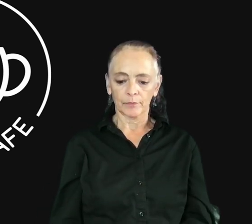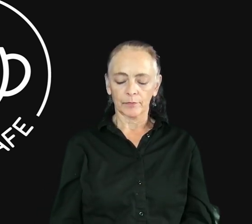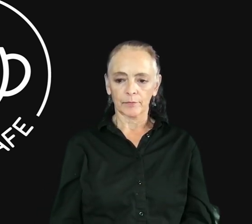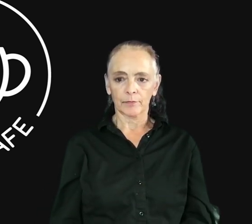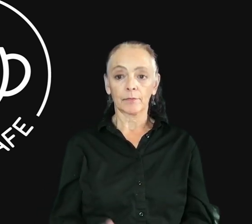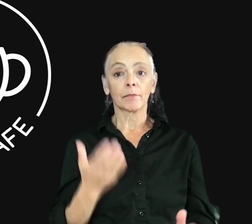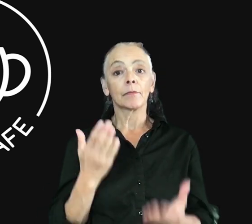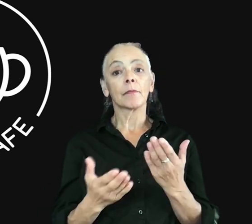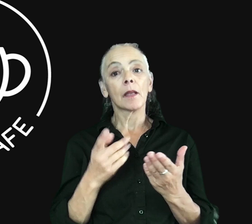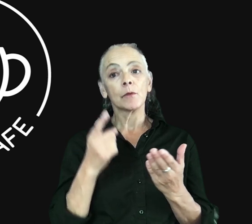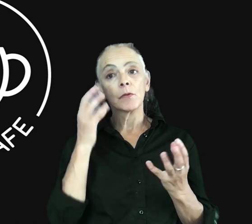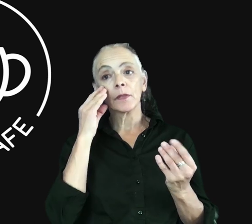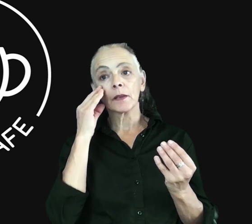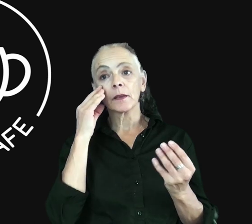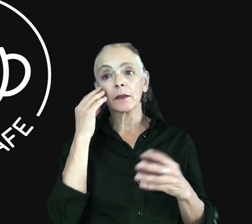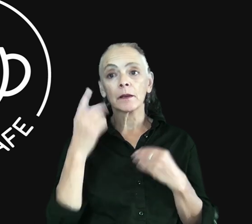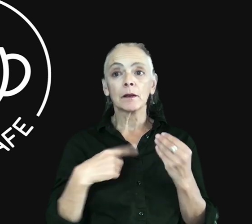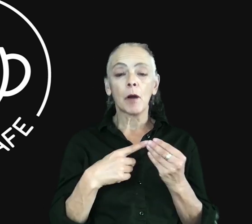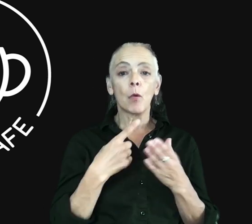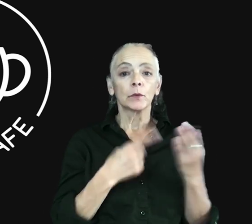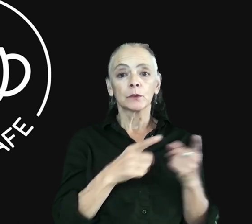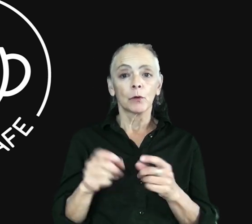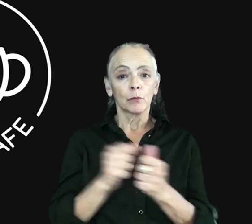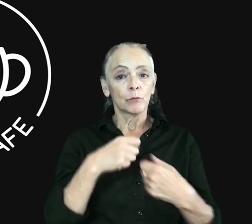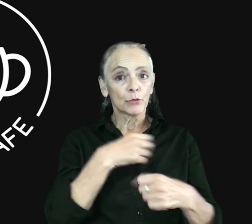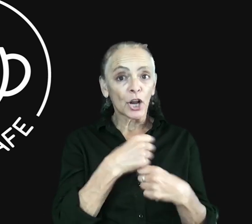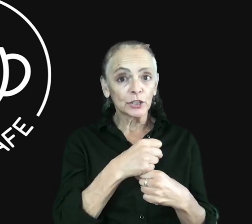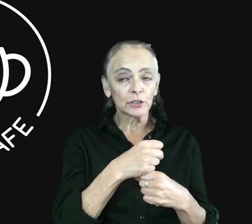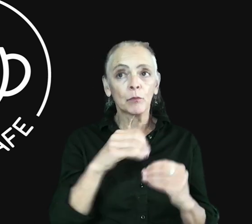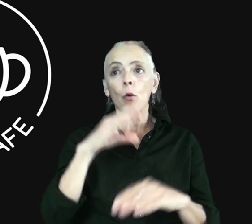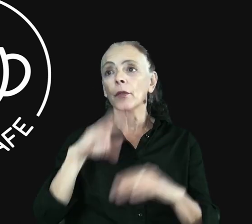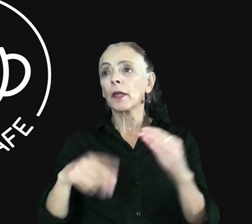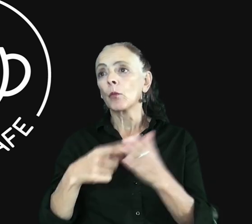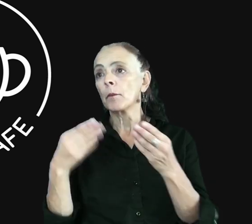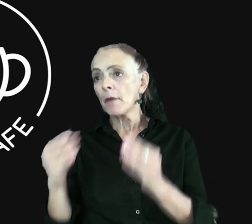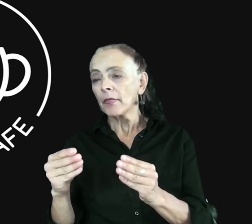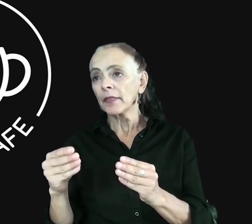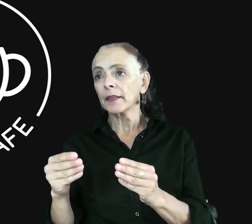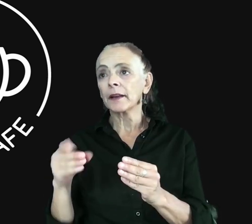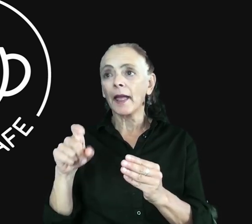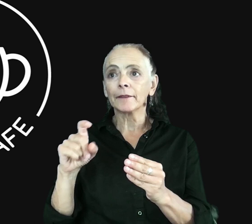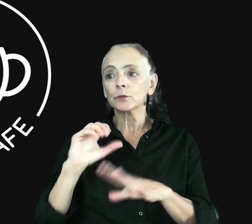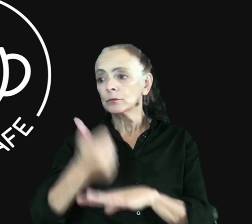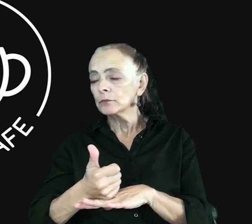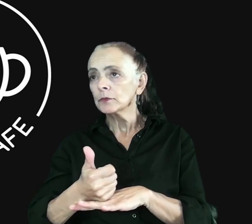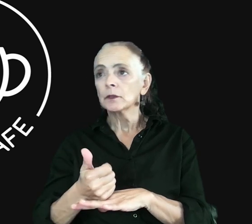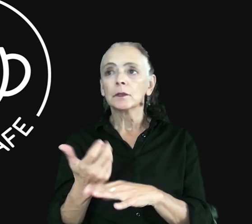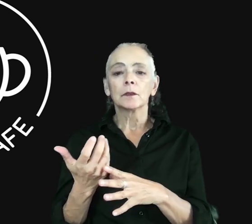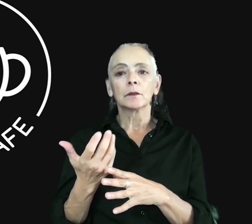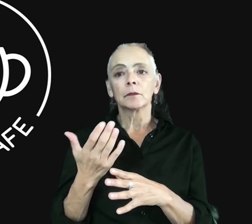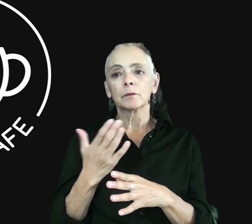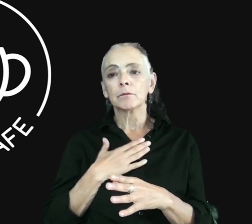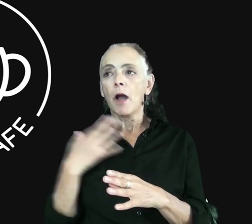more thinking about uh what's going on in the production than uh what method do i have to put in place and uh what are my